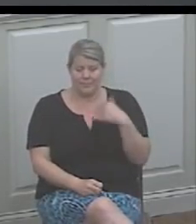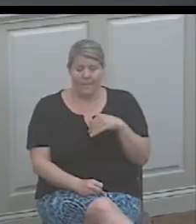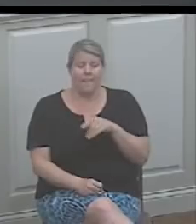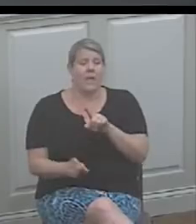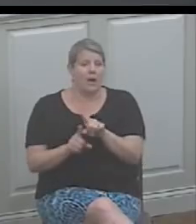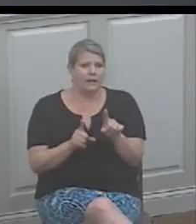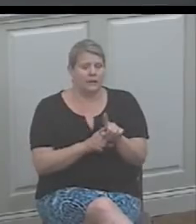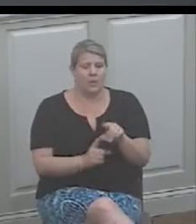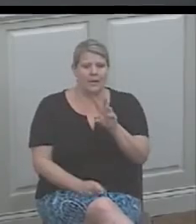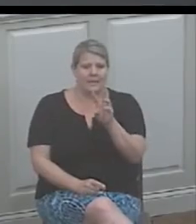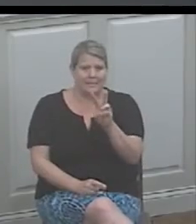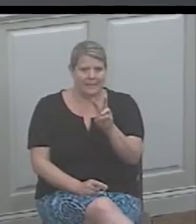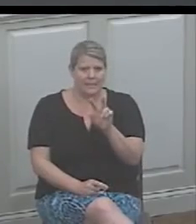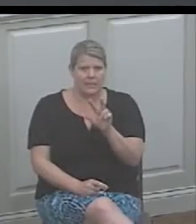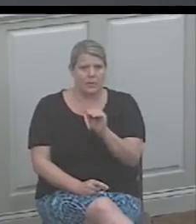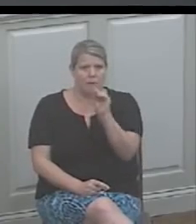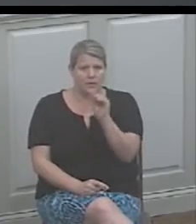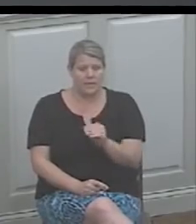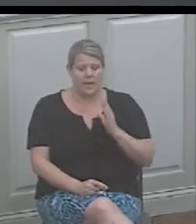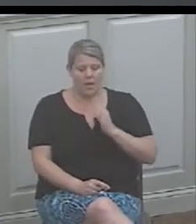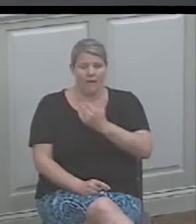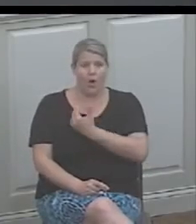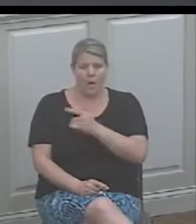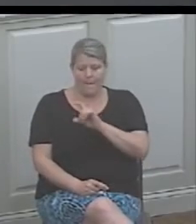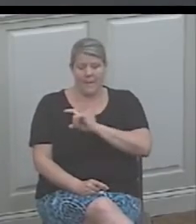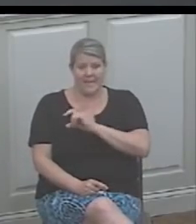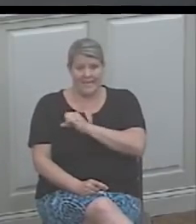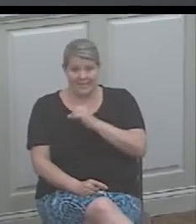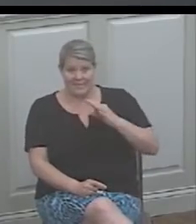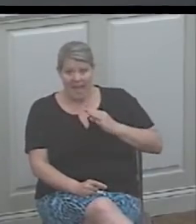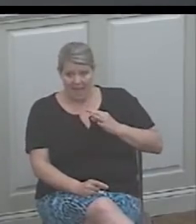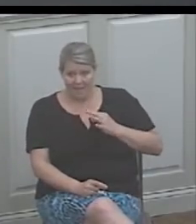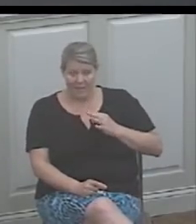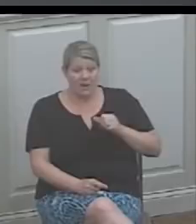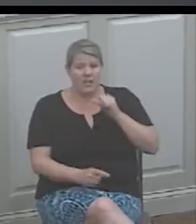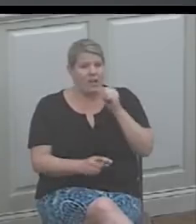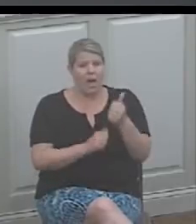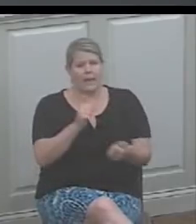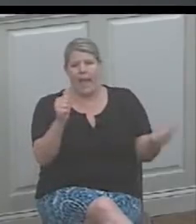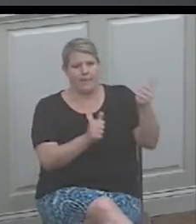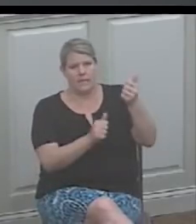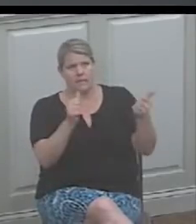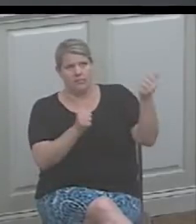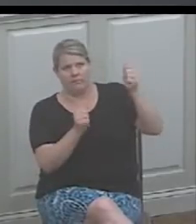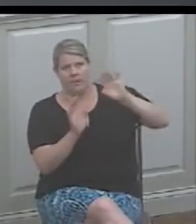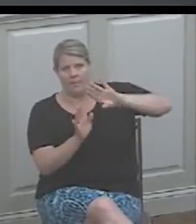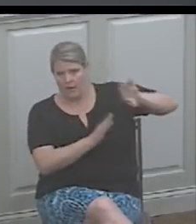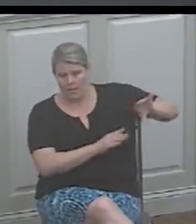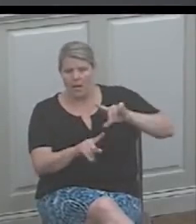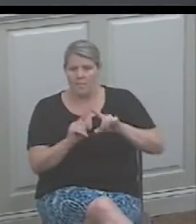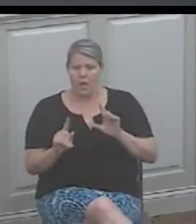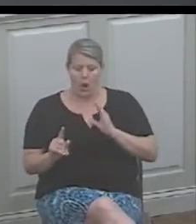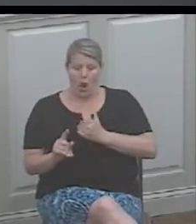63% of our officer staff, solely the officers, I've excluded sergeants, captains, the core group of men